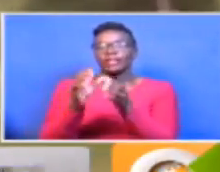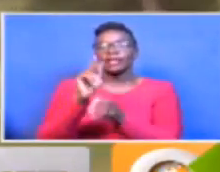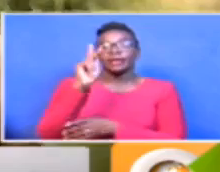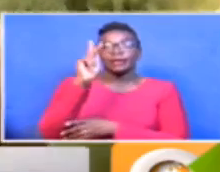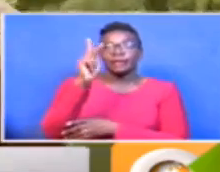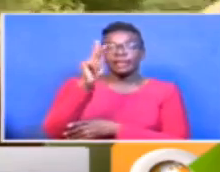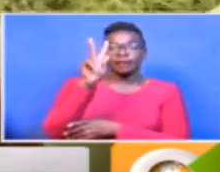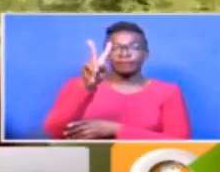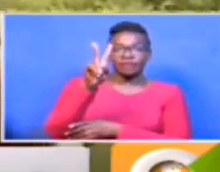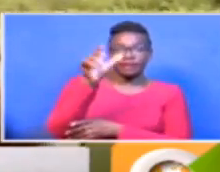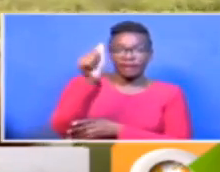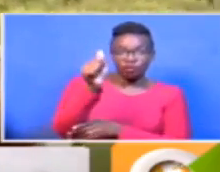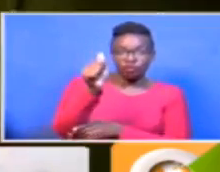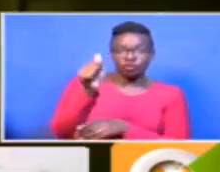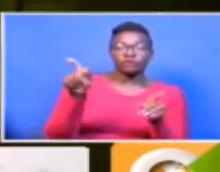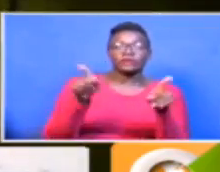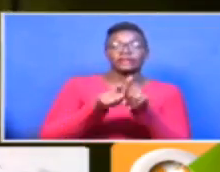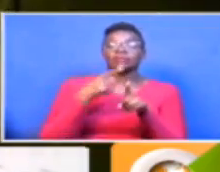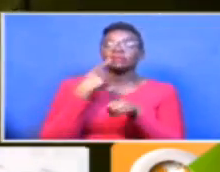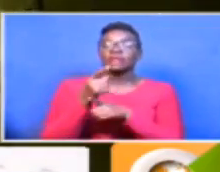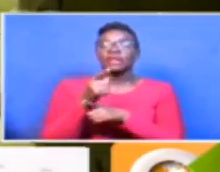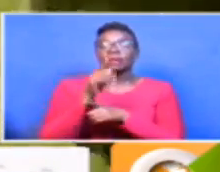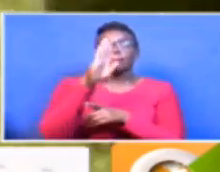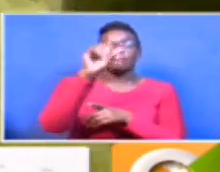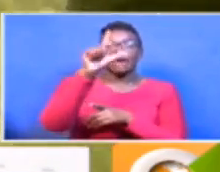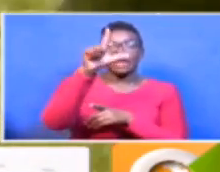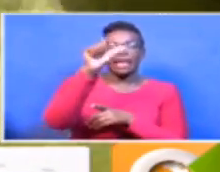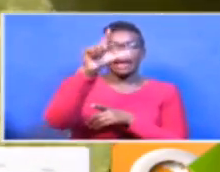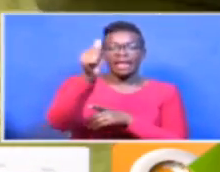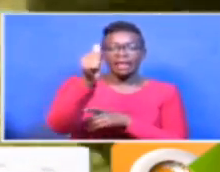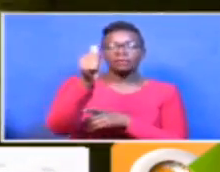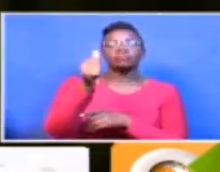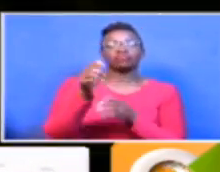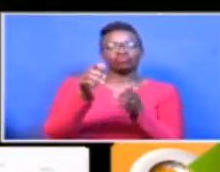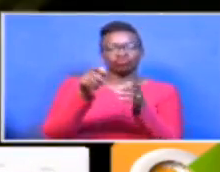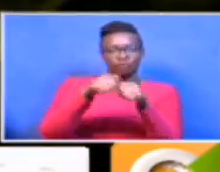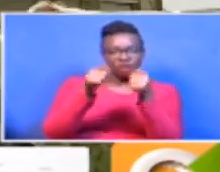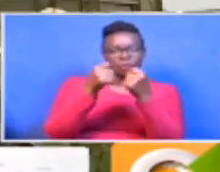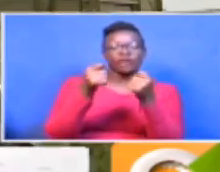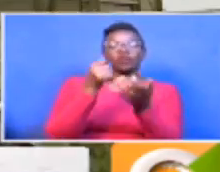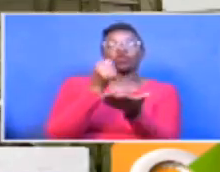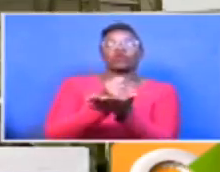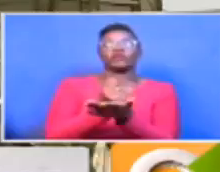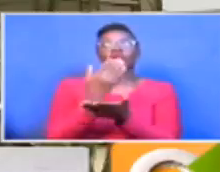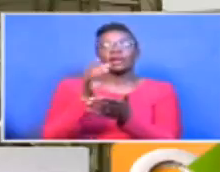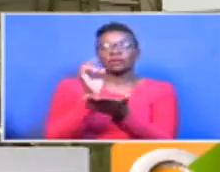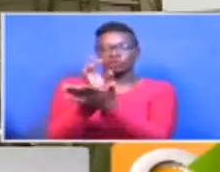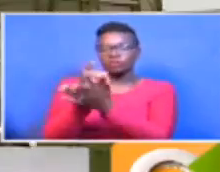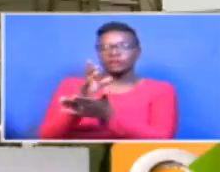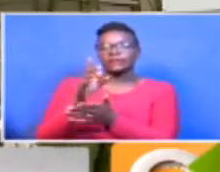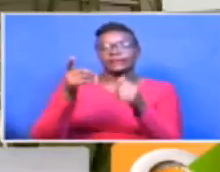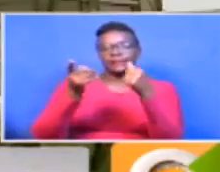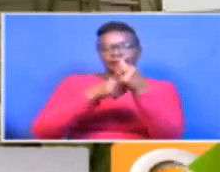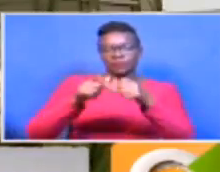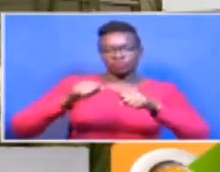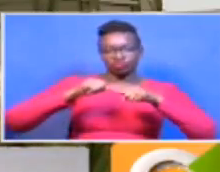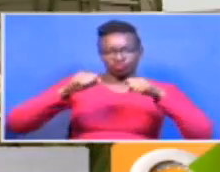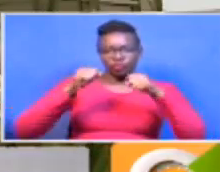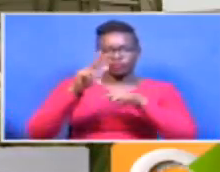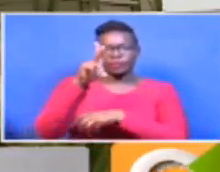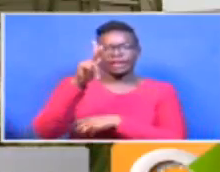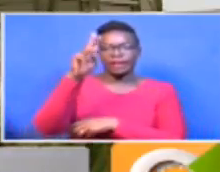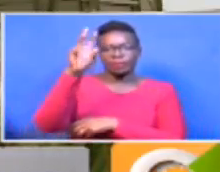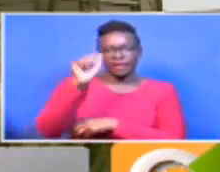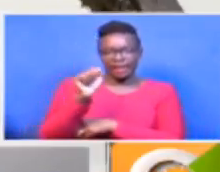now accuses Balala of abusing his office by suspending six veterinary officers. The association's national